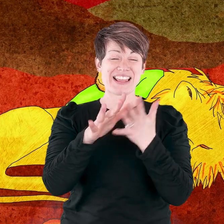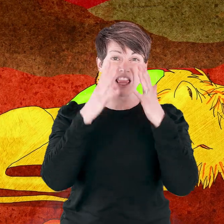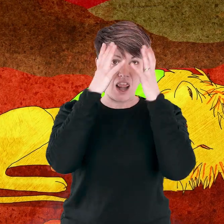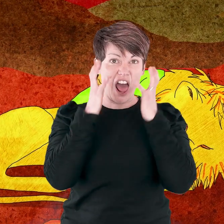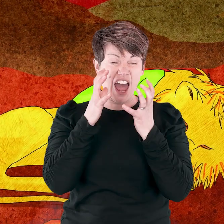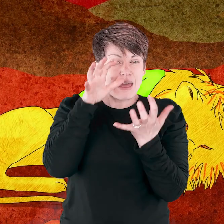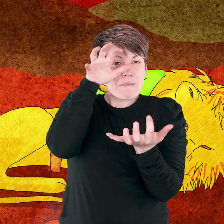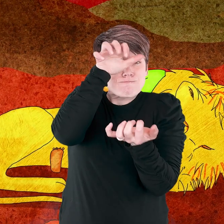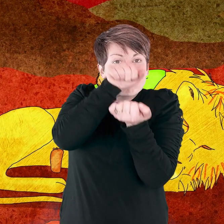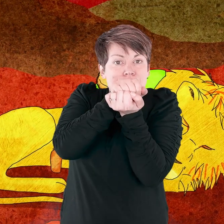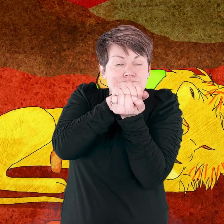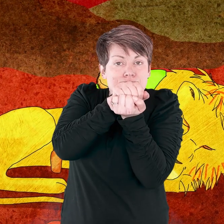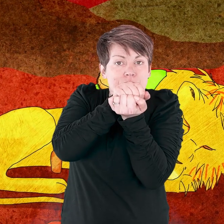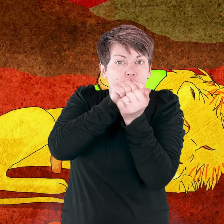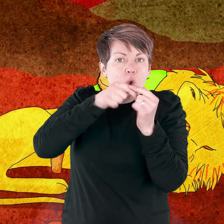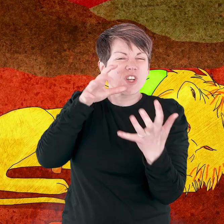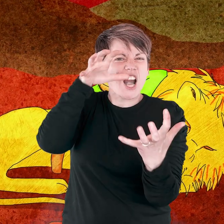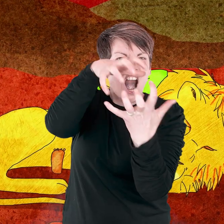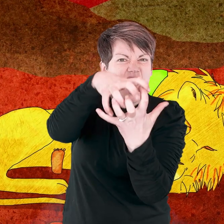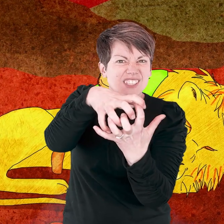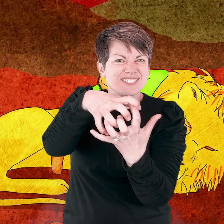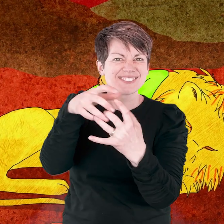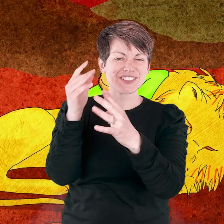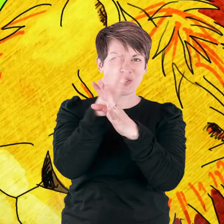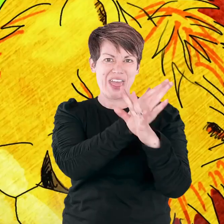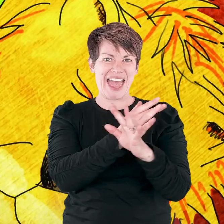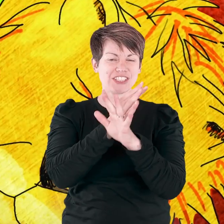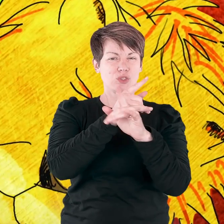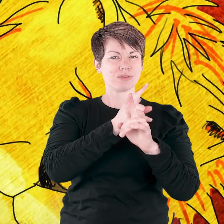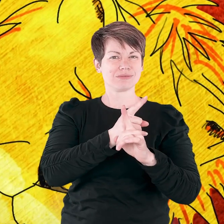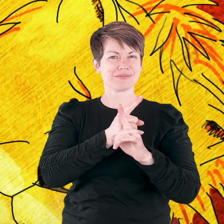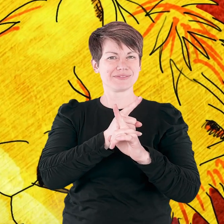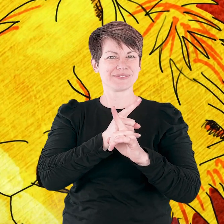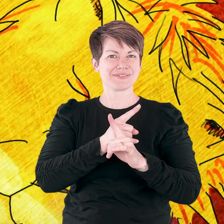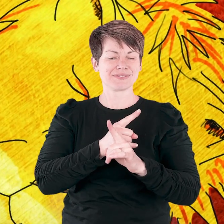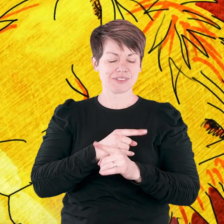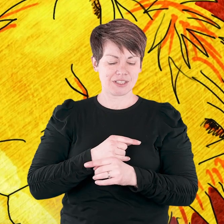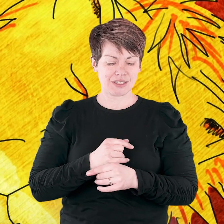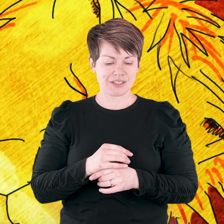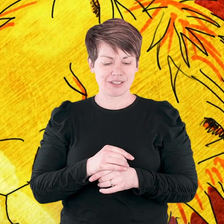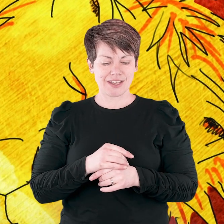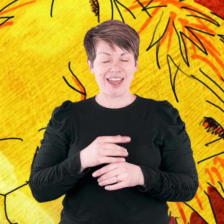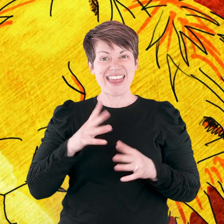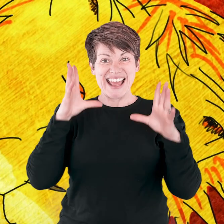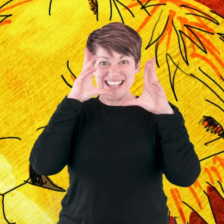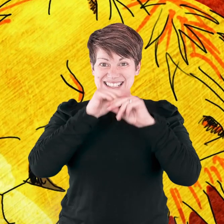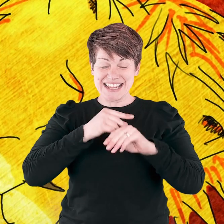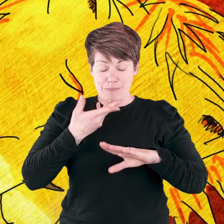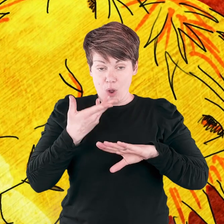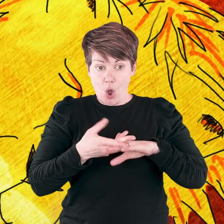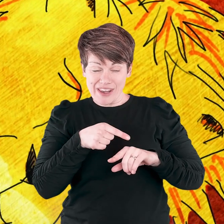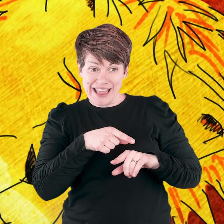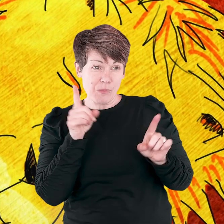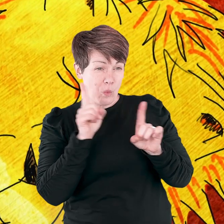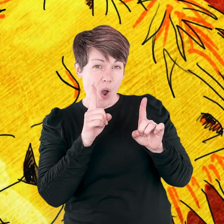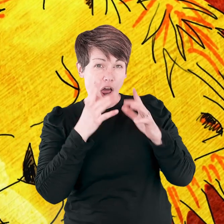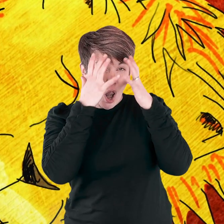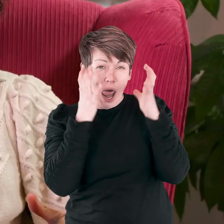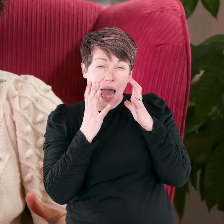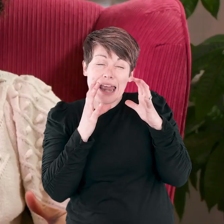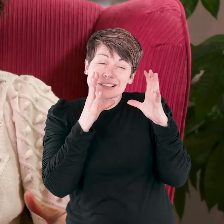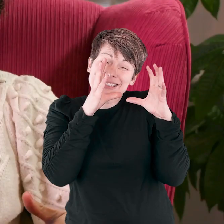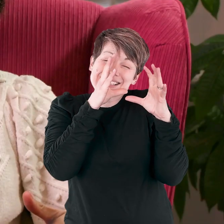lions' mouths." And there, resting his head on Daniel's lap, was the biggest lion,